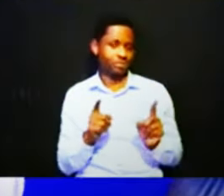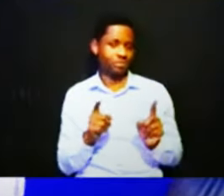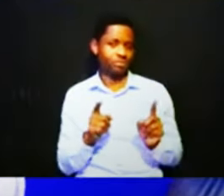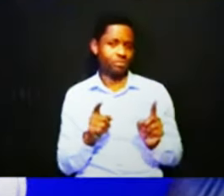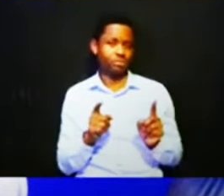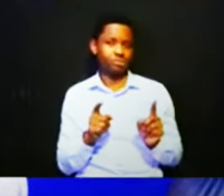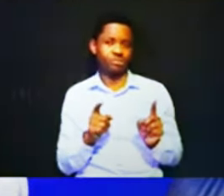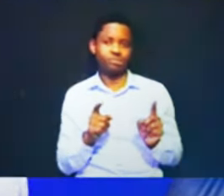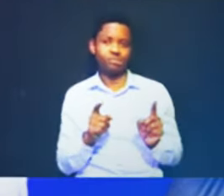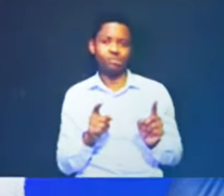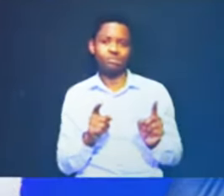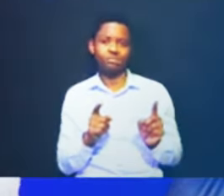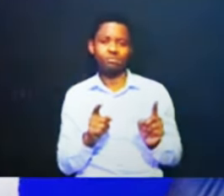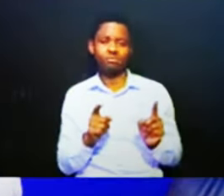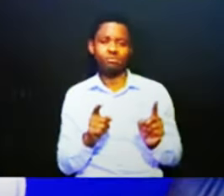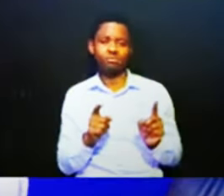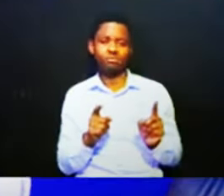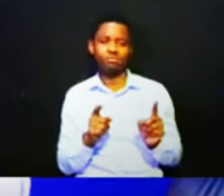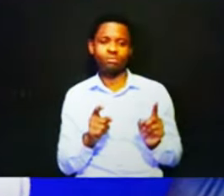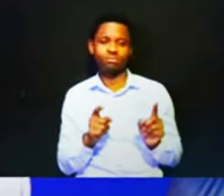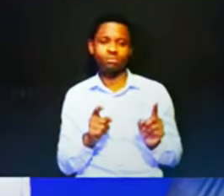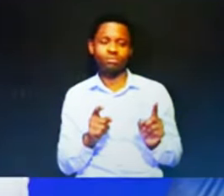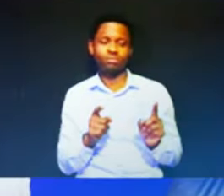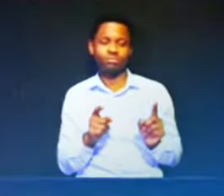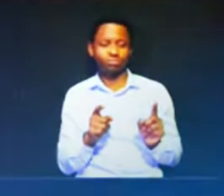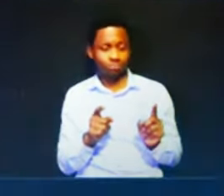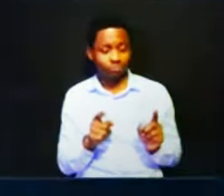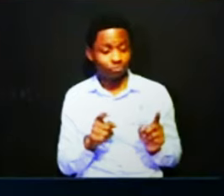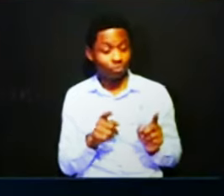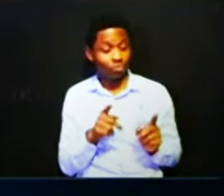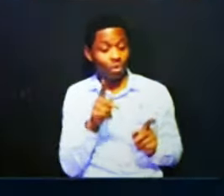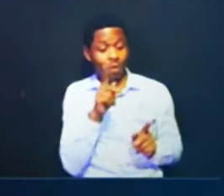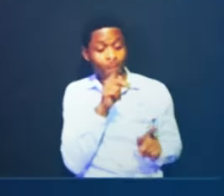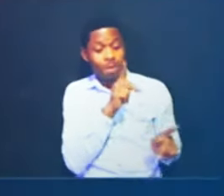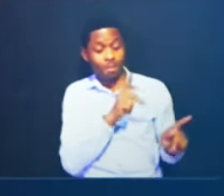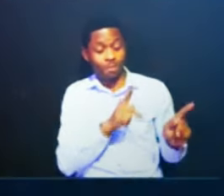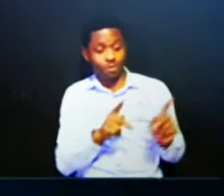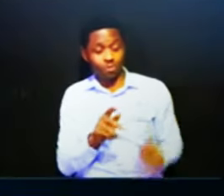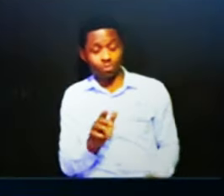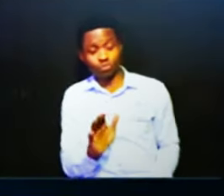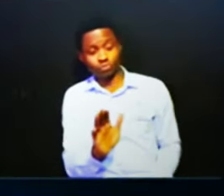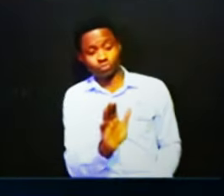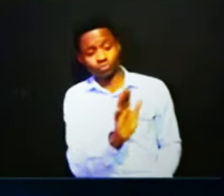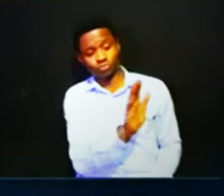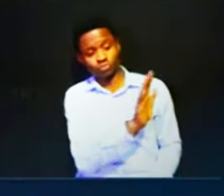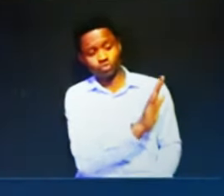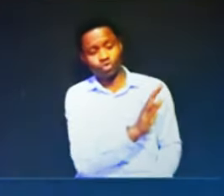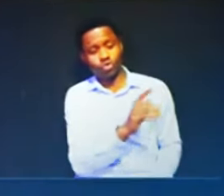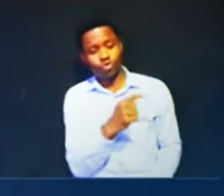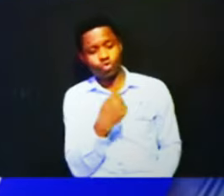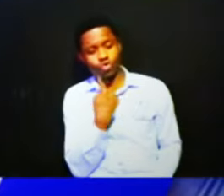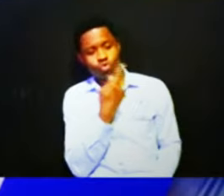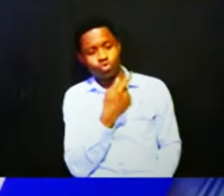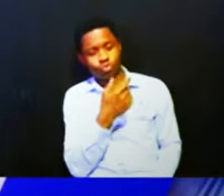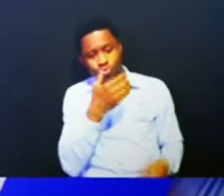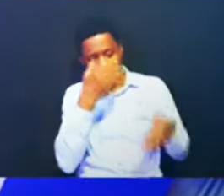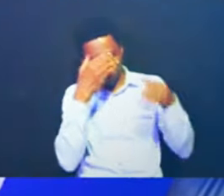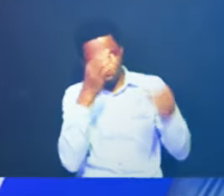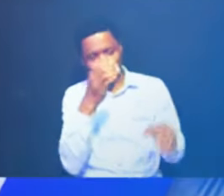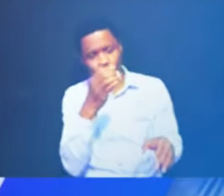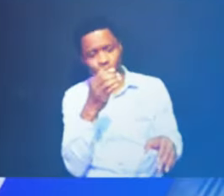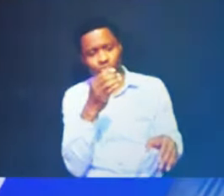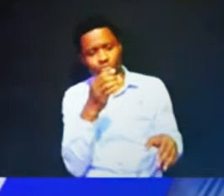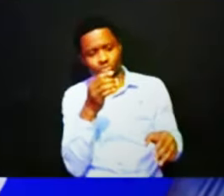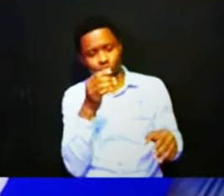those who disturb and distract the system.